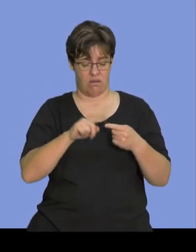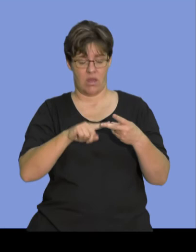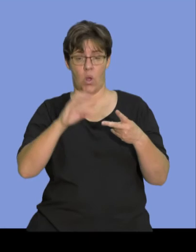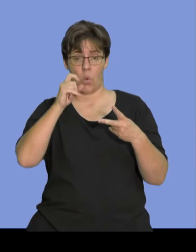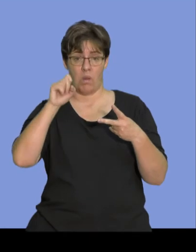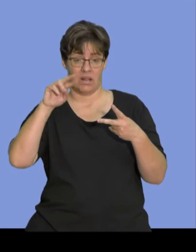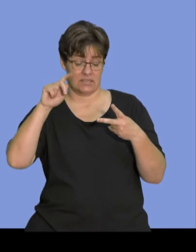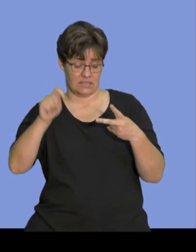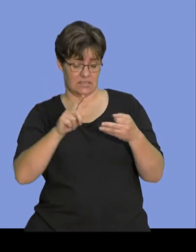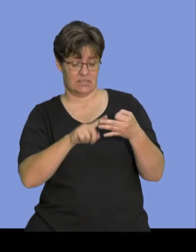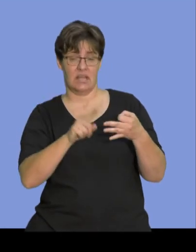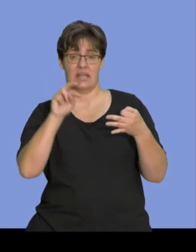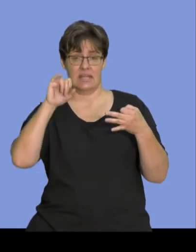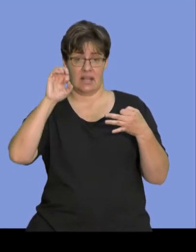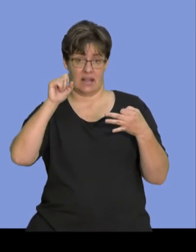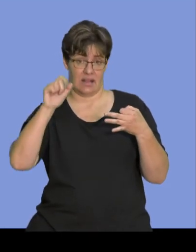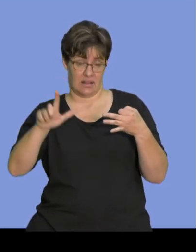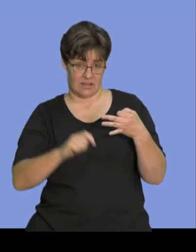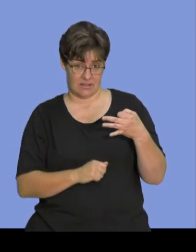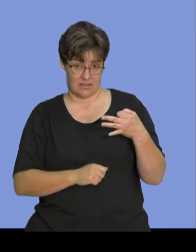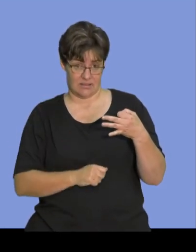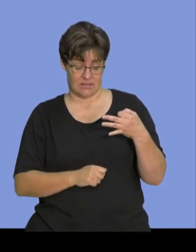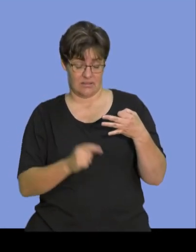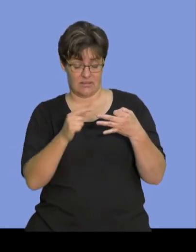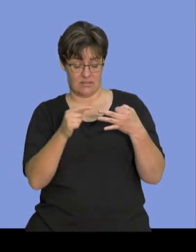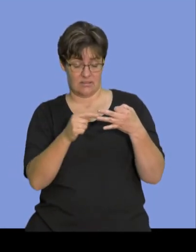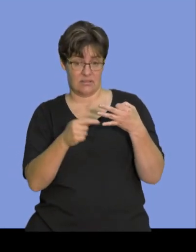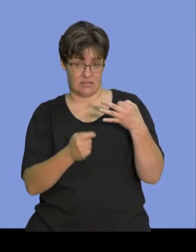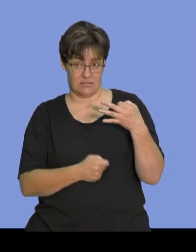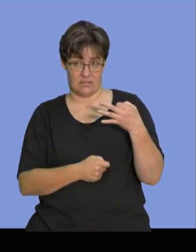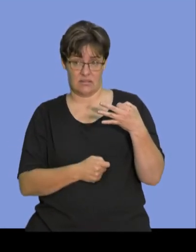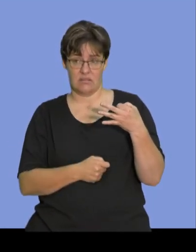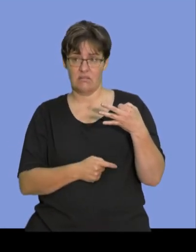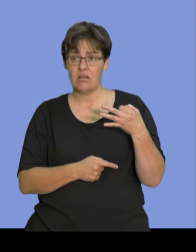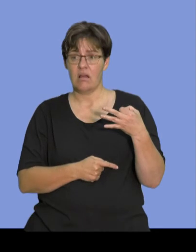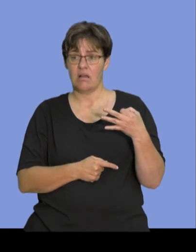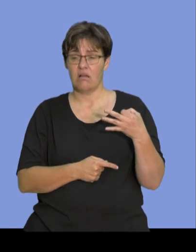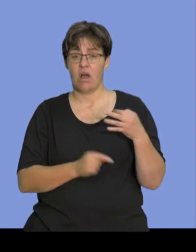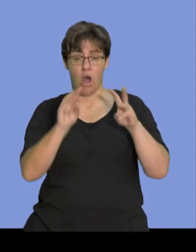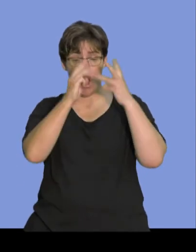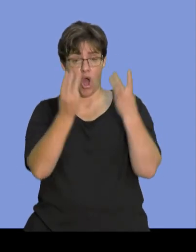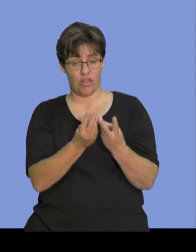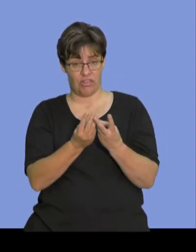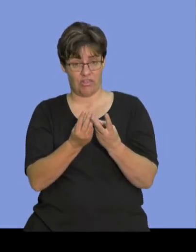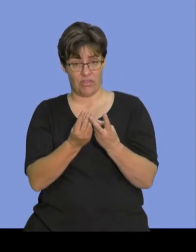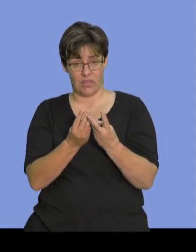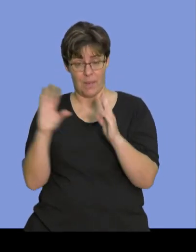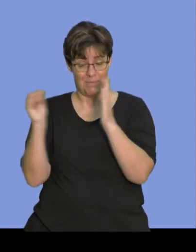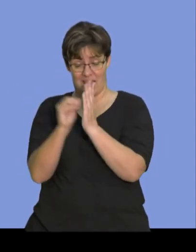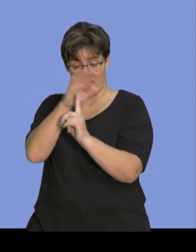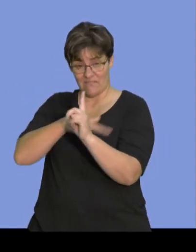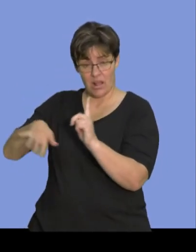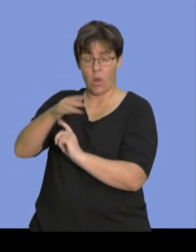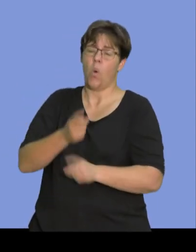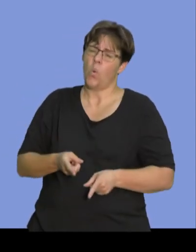cobalt, as well as nickel, okay? And then we also appreciated the fact that the Earth's magnetic field plays a very, very